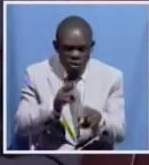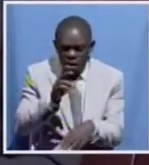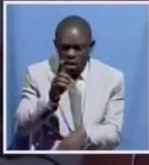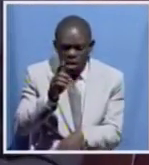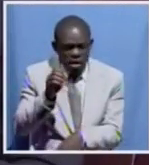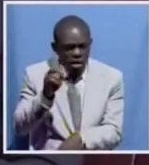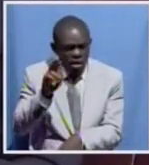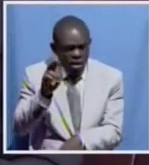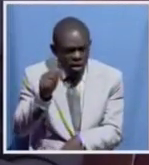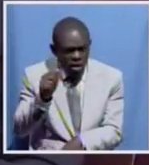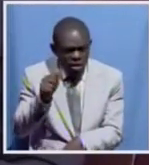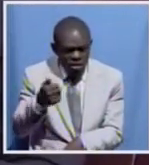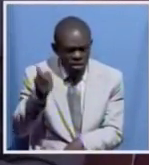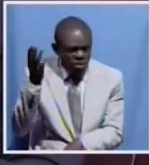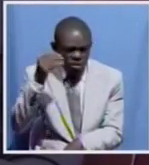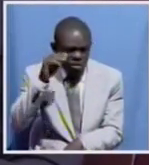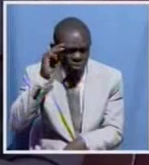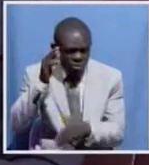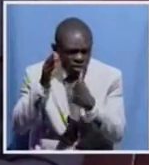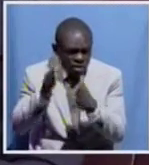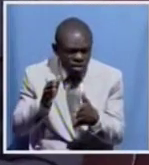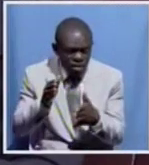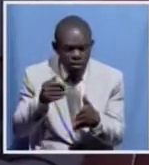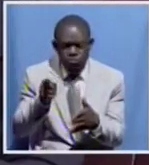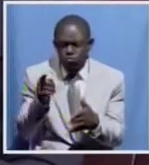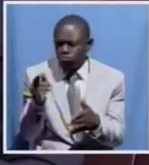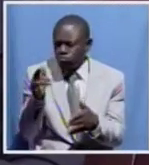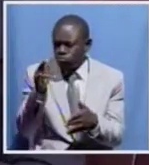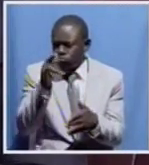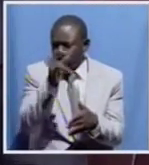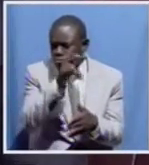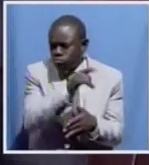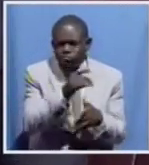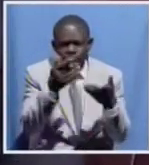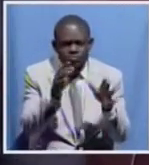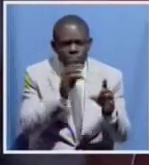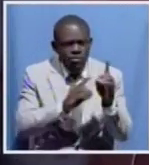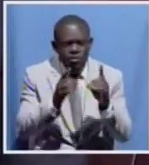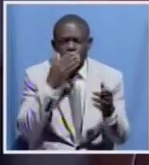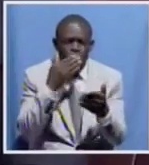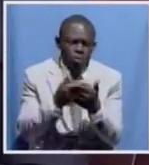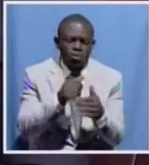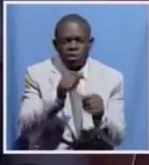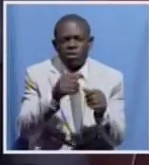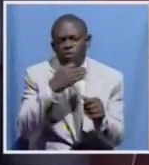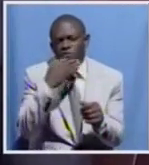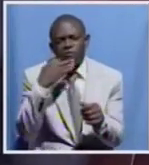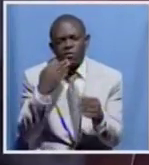a marathon tour of various discussions on that. This is a place